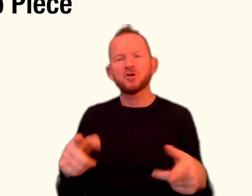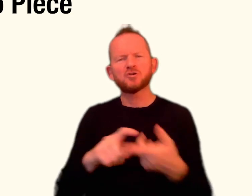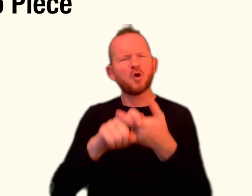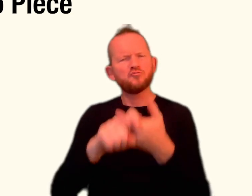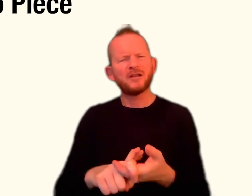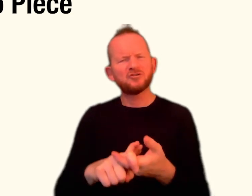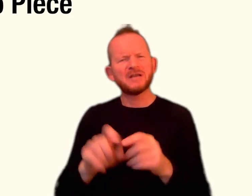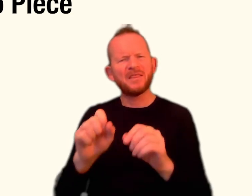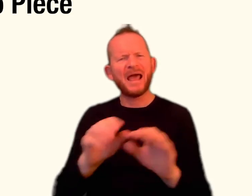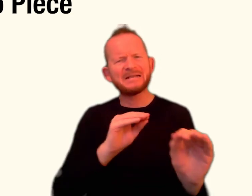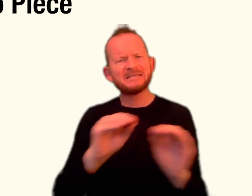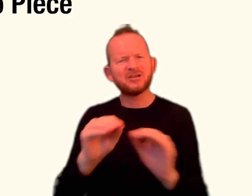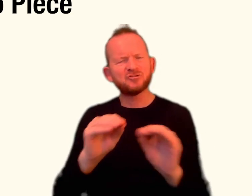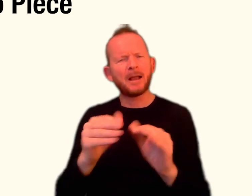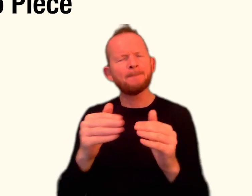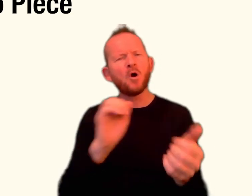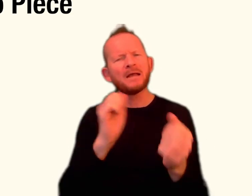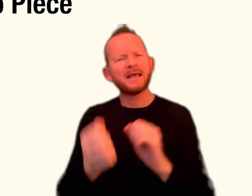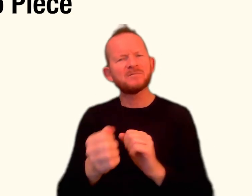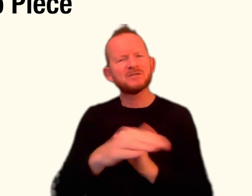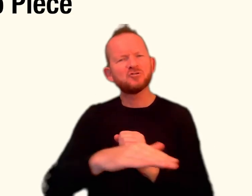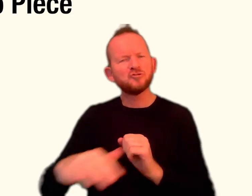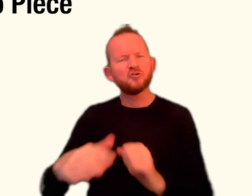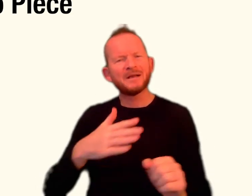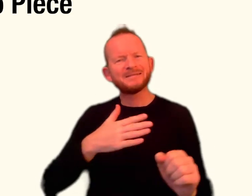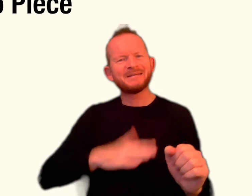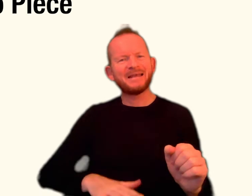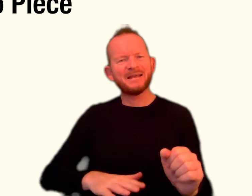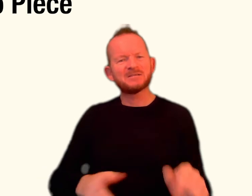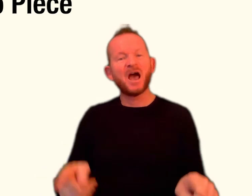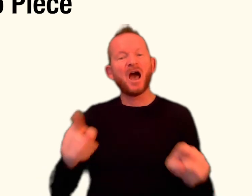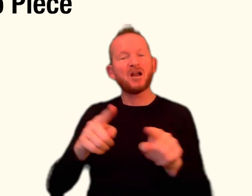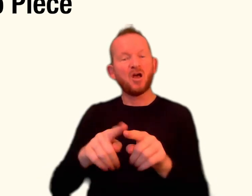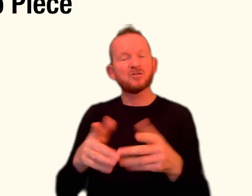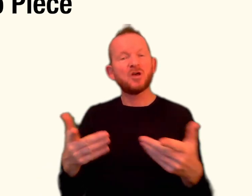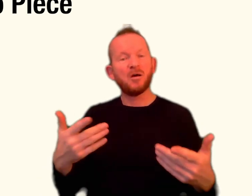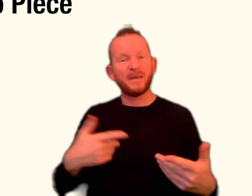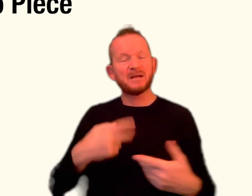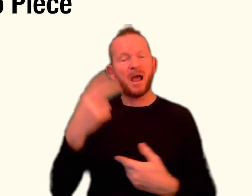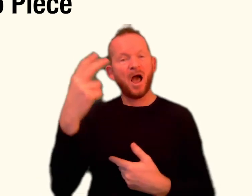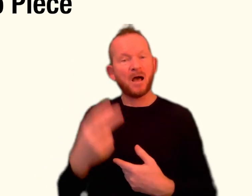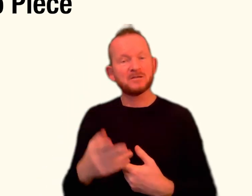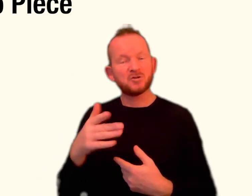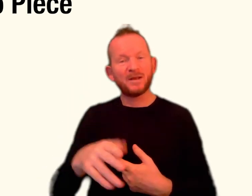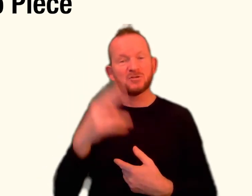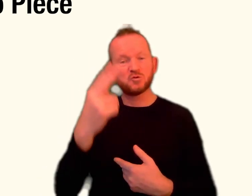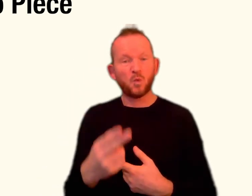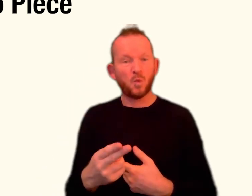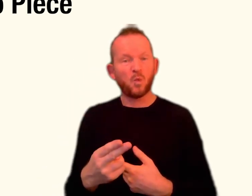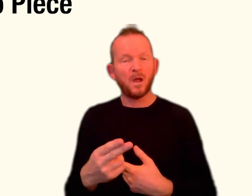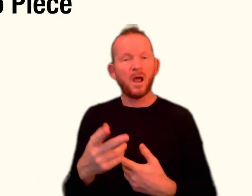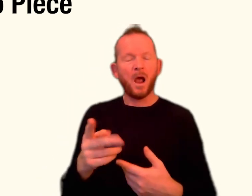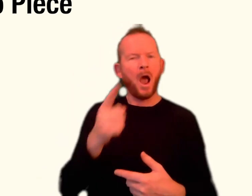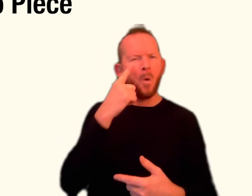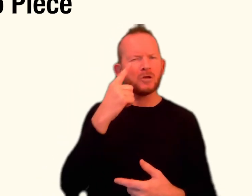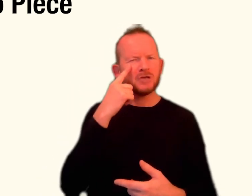their teachings and more adaptive to the children's needs. And also, having been like an artist going into school, it's like, you know, you get, oh, watch out